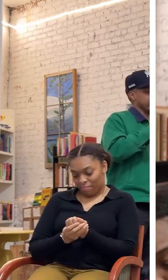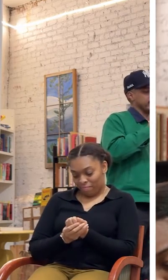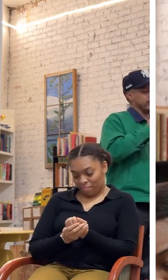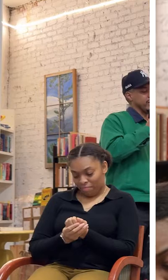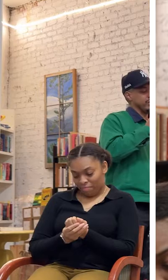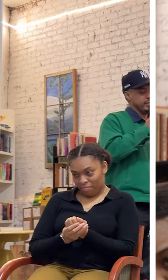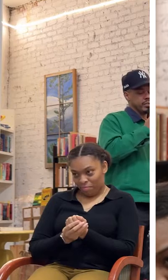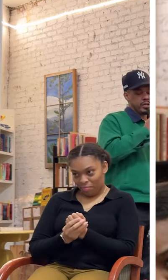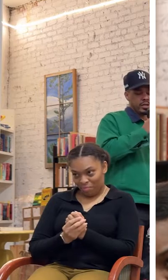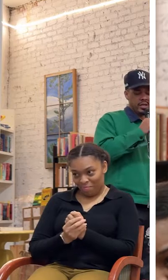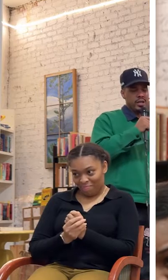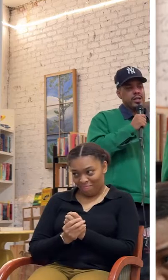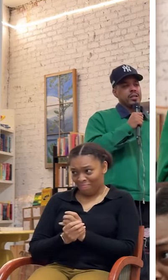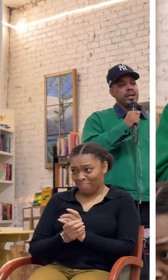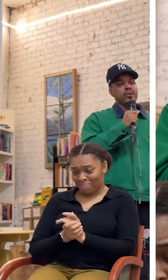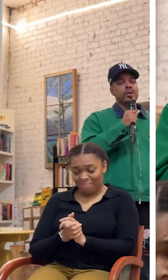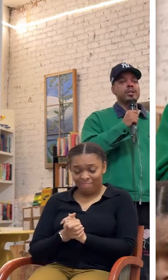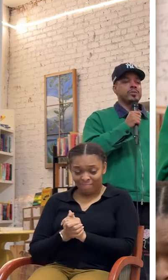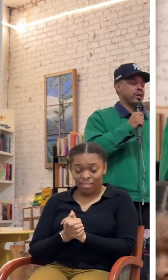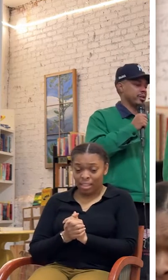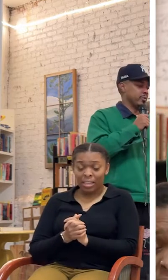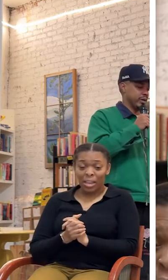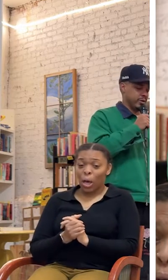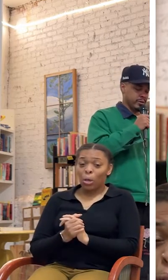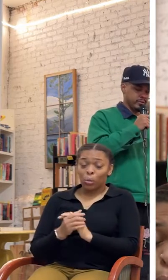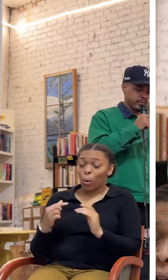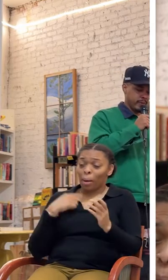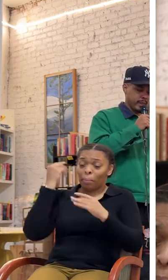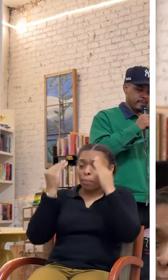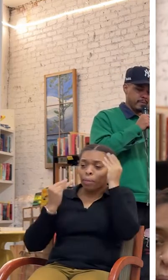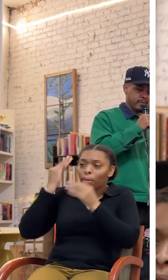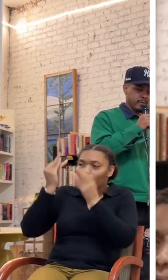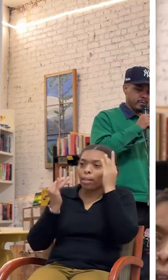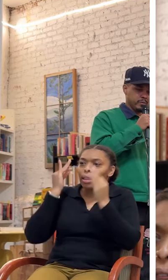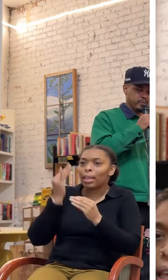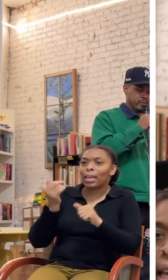Something I've been thinking about is everyone keeps talking about